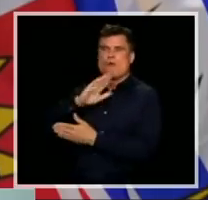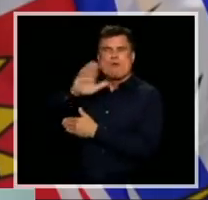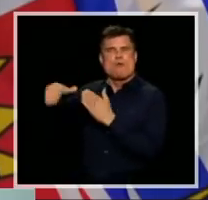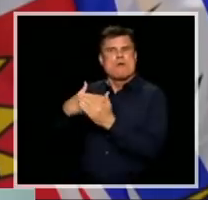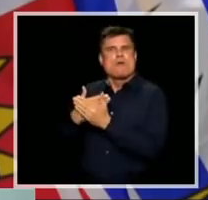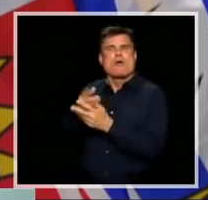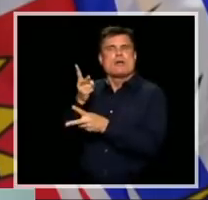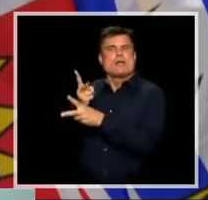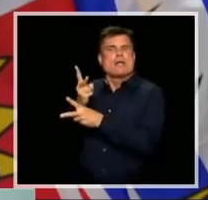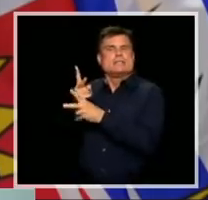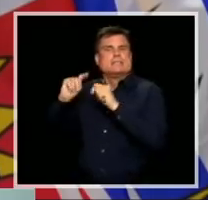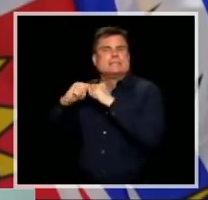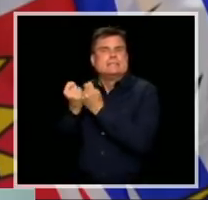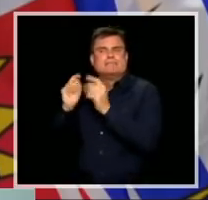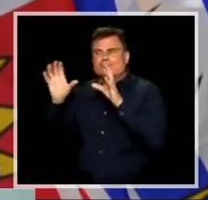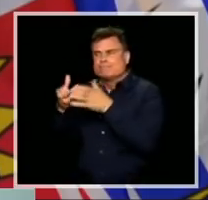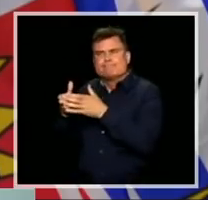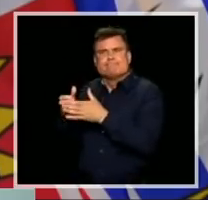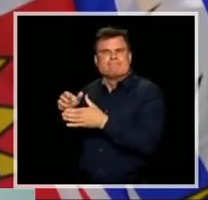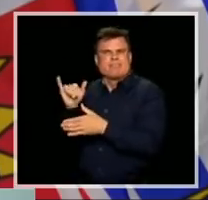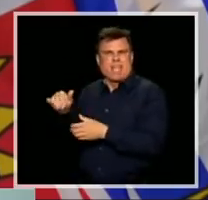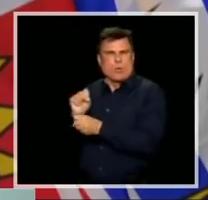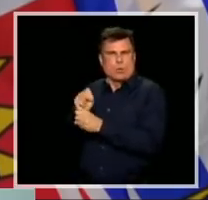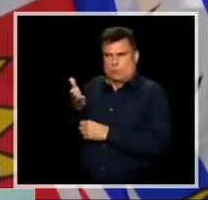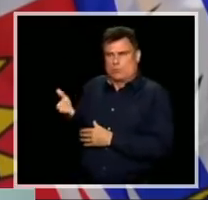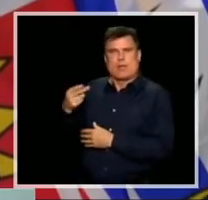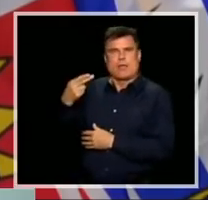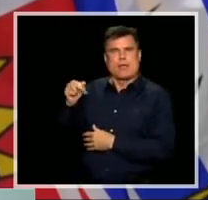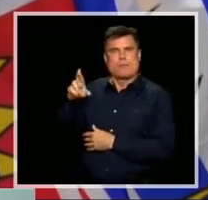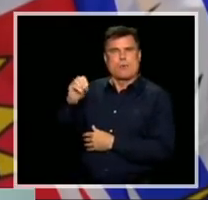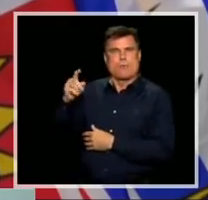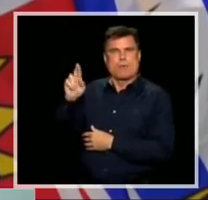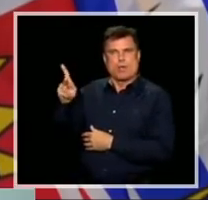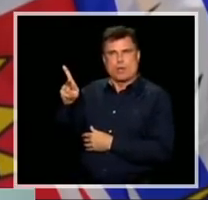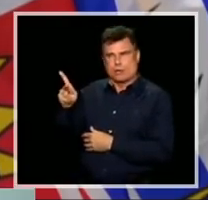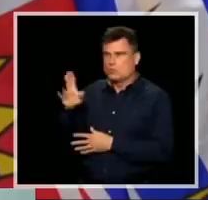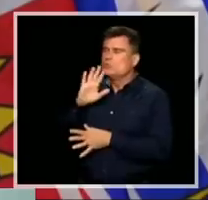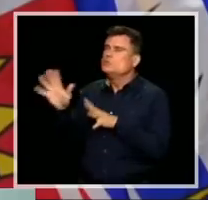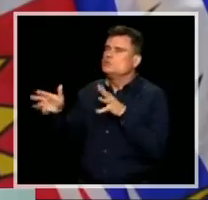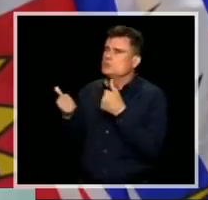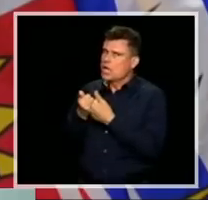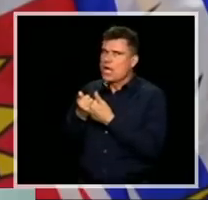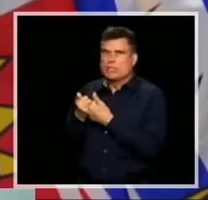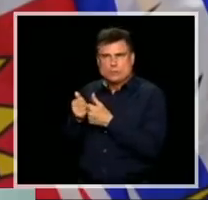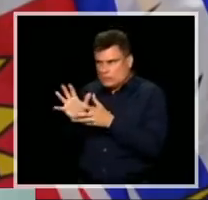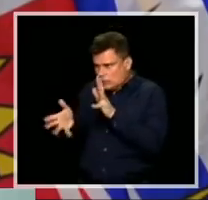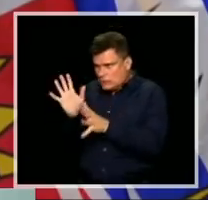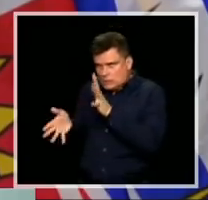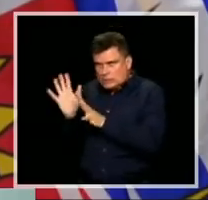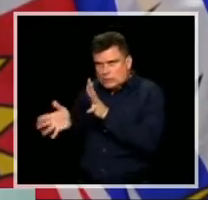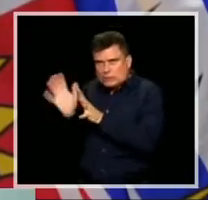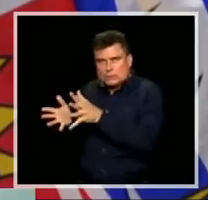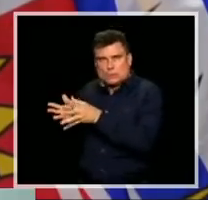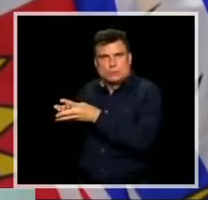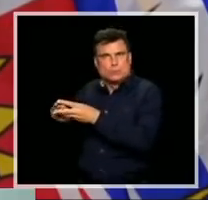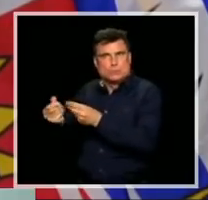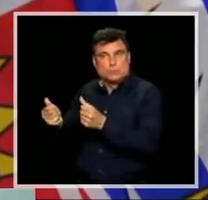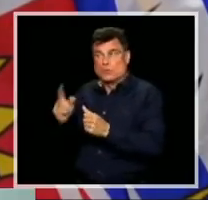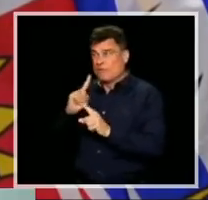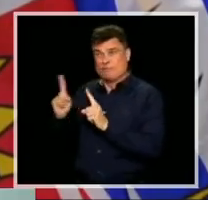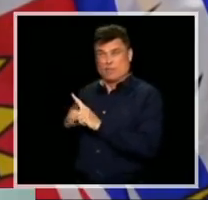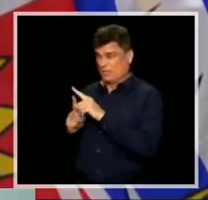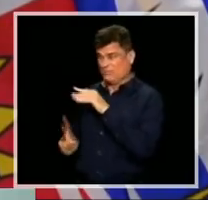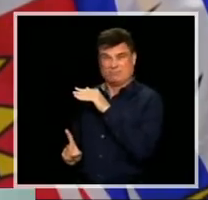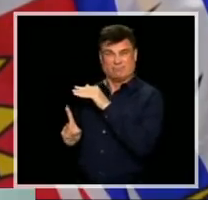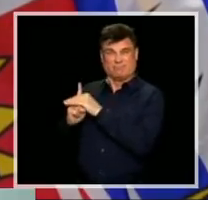340 residents now and 214 staff who have been affected. We have no new community outbreaks, and we